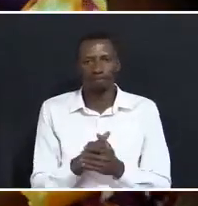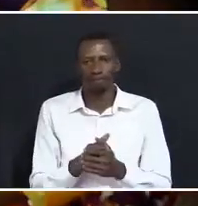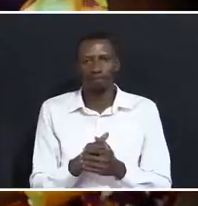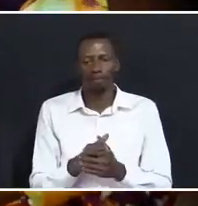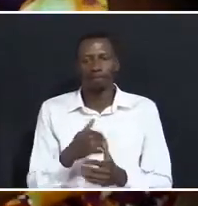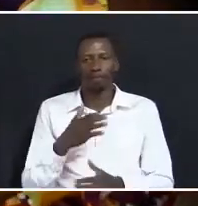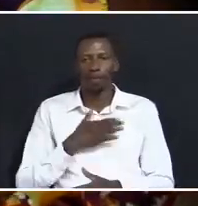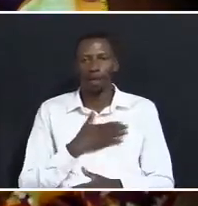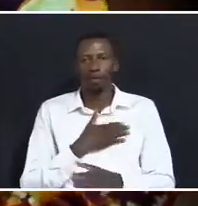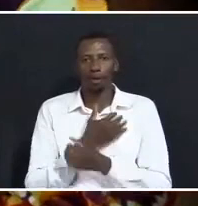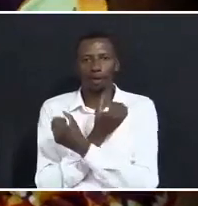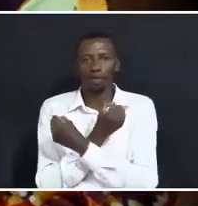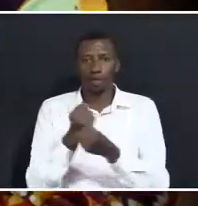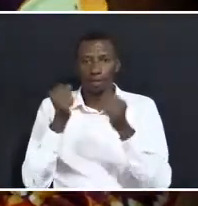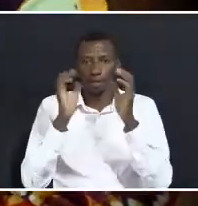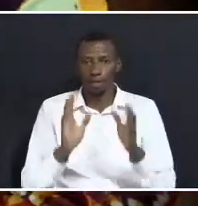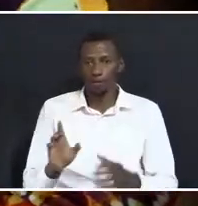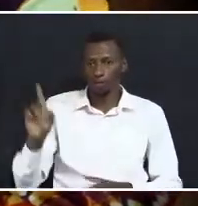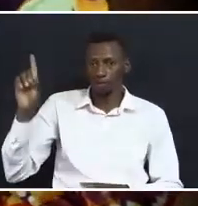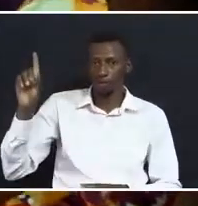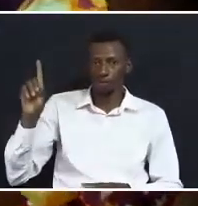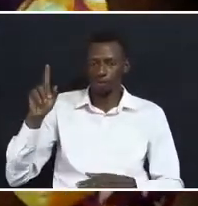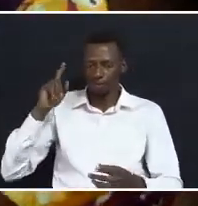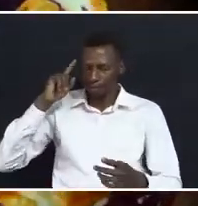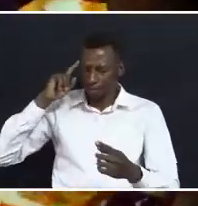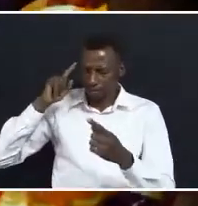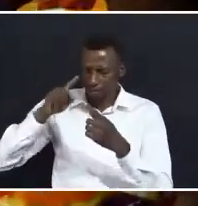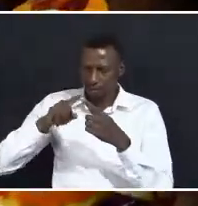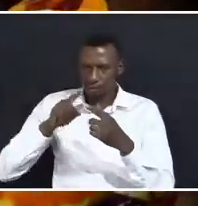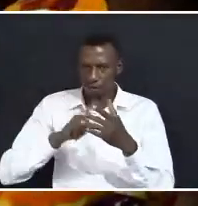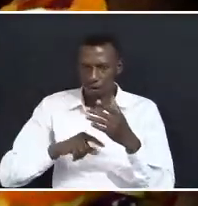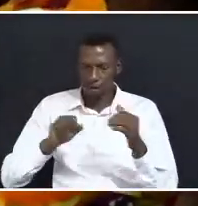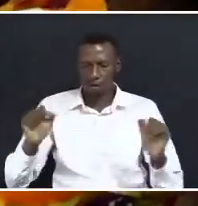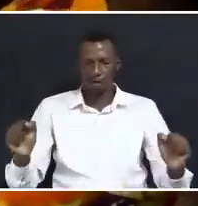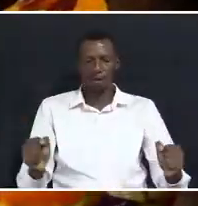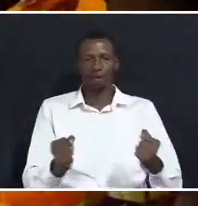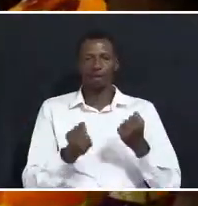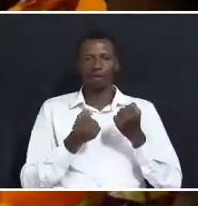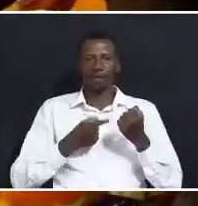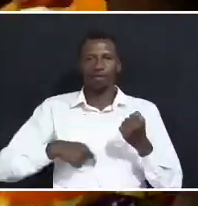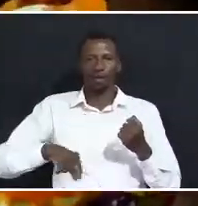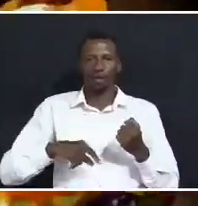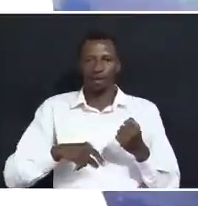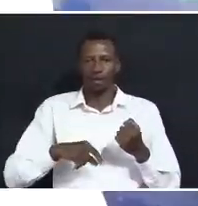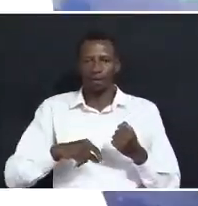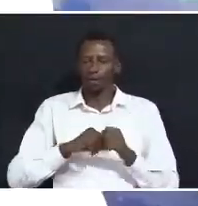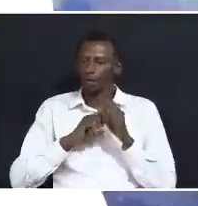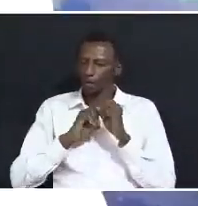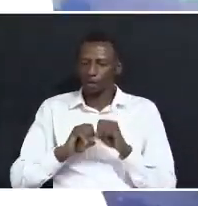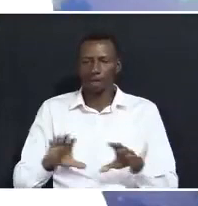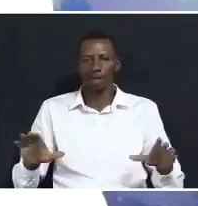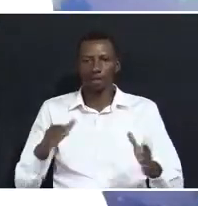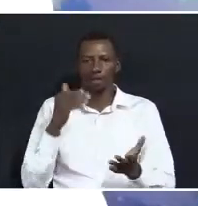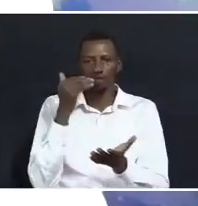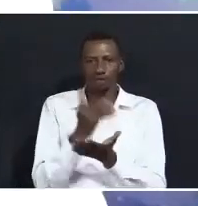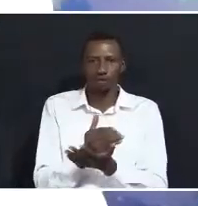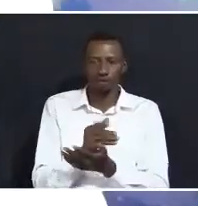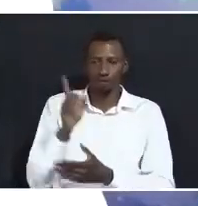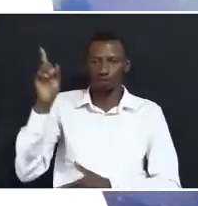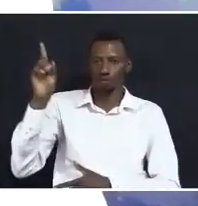Our Savior was committed to our salvation, and nothing was going to stop